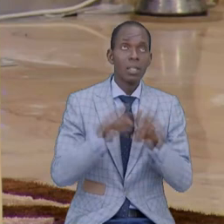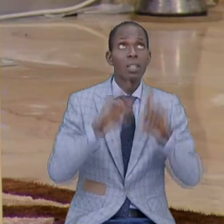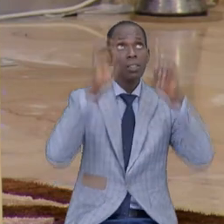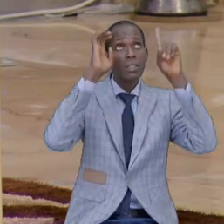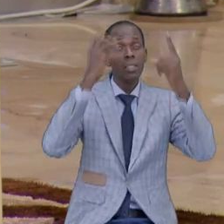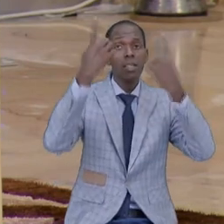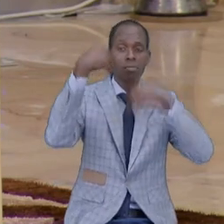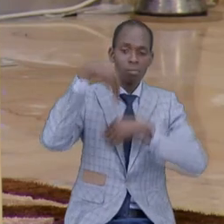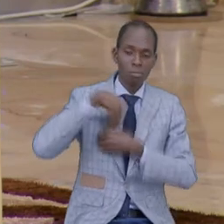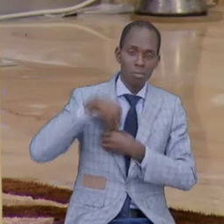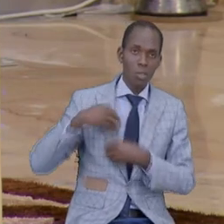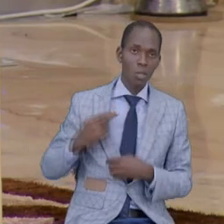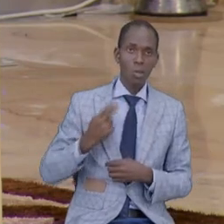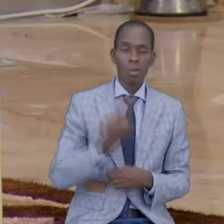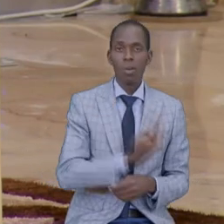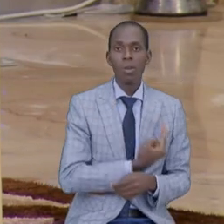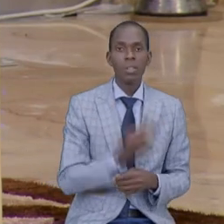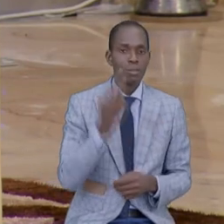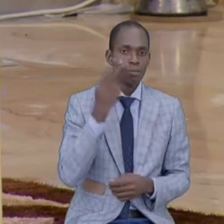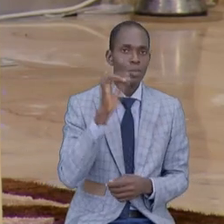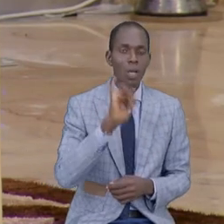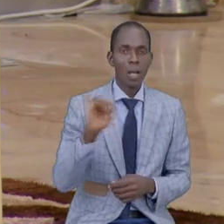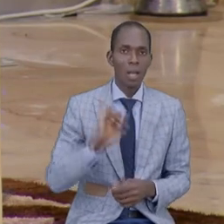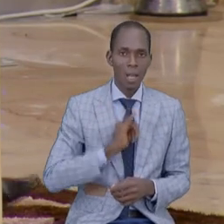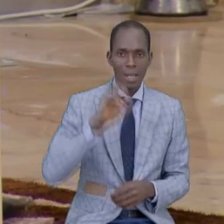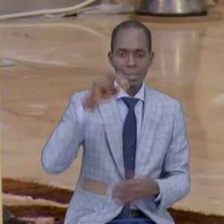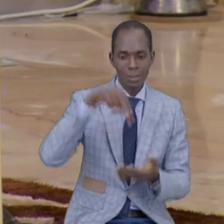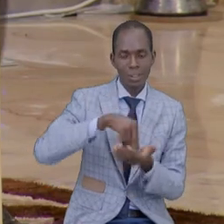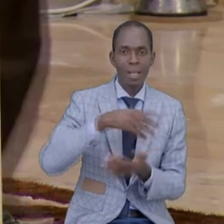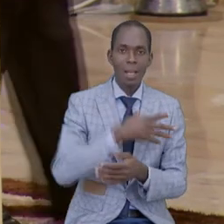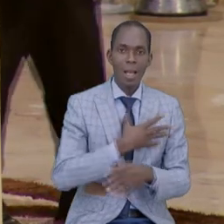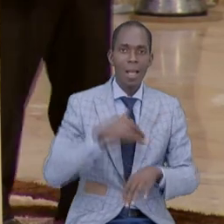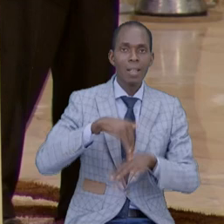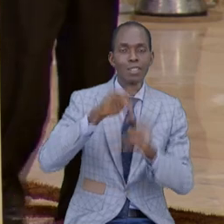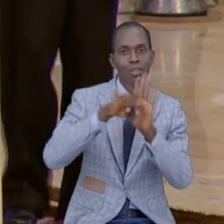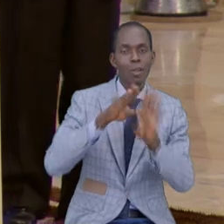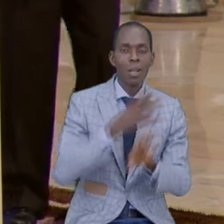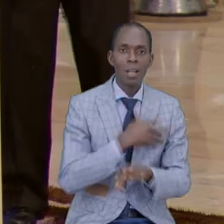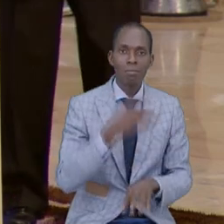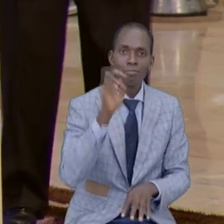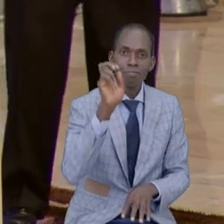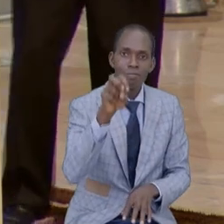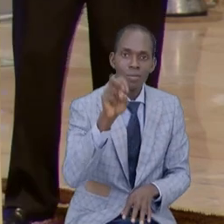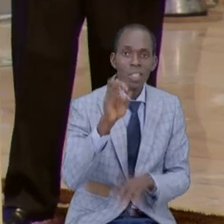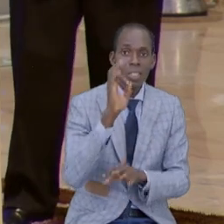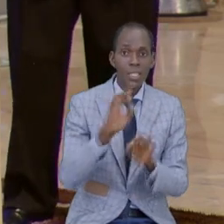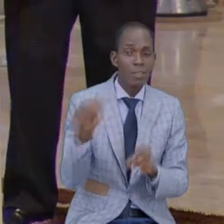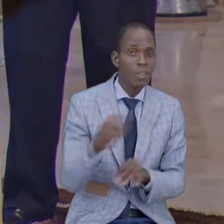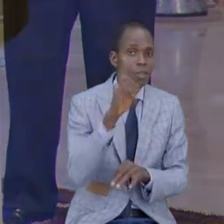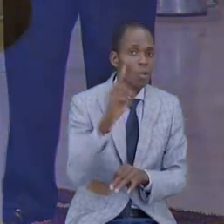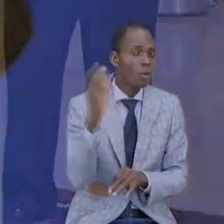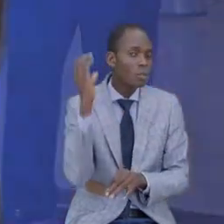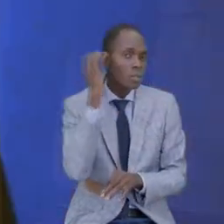us, behold, I stand at the door and I knock. If anyone hears